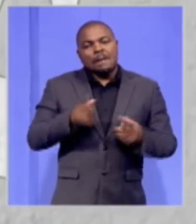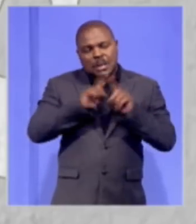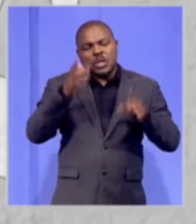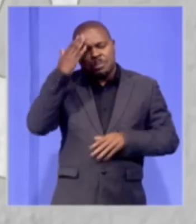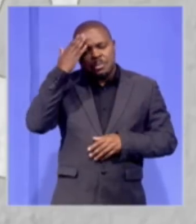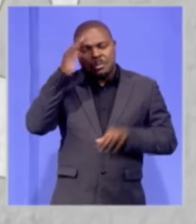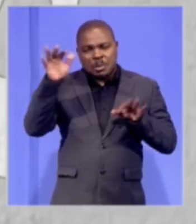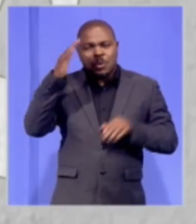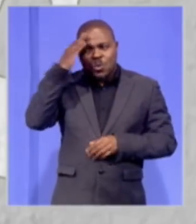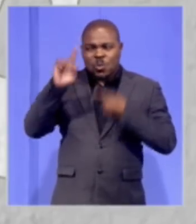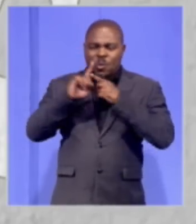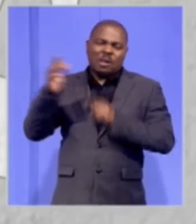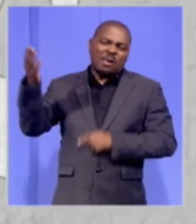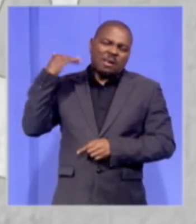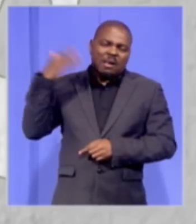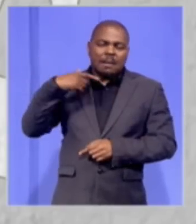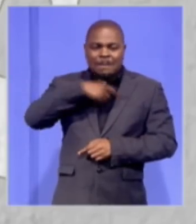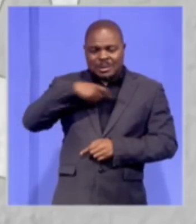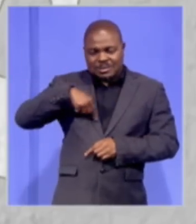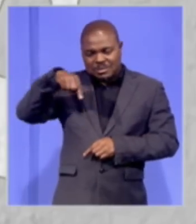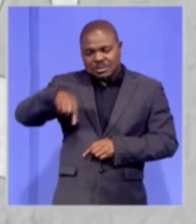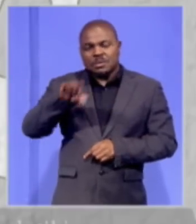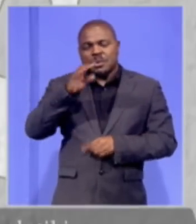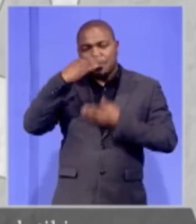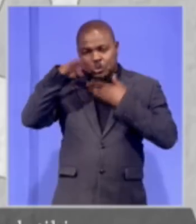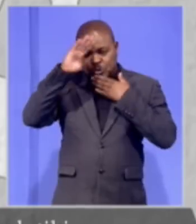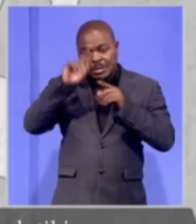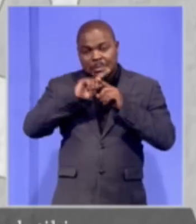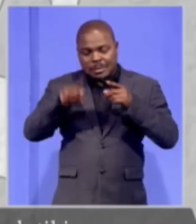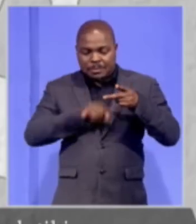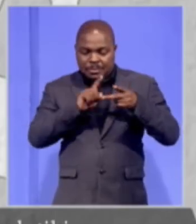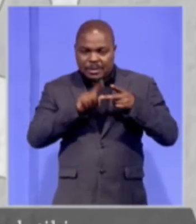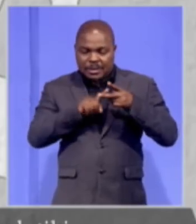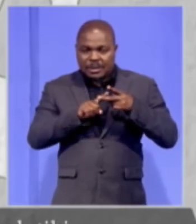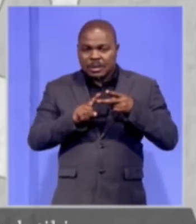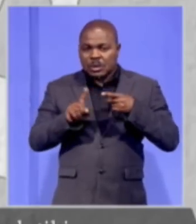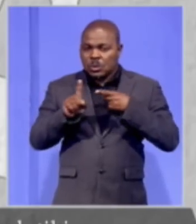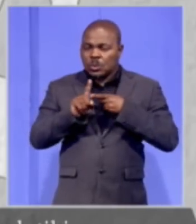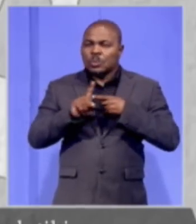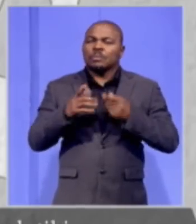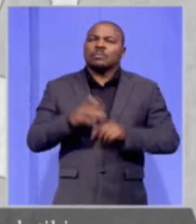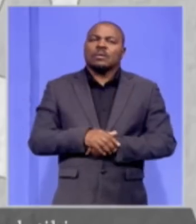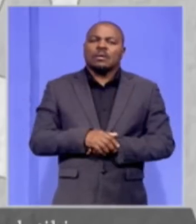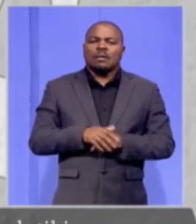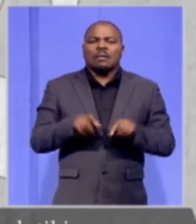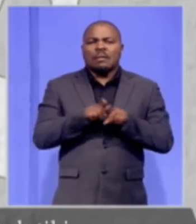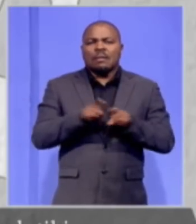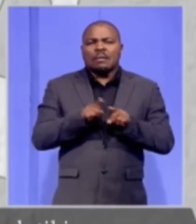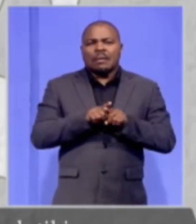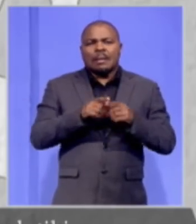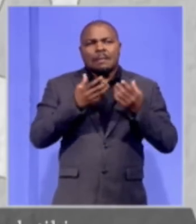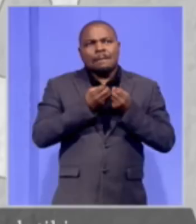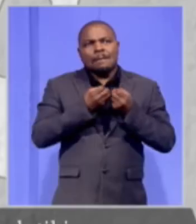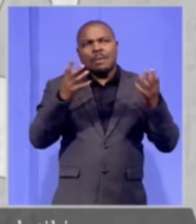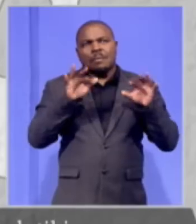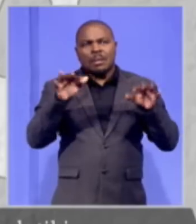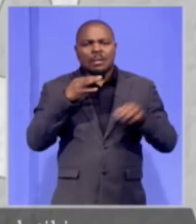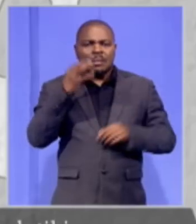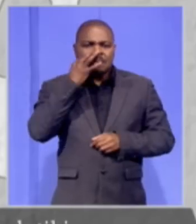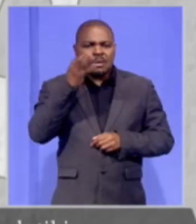president wa mehleng ya Botswana le hore tsabo e nngwe ke hore ho bonala a fuwa ho na le thasello e kgolo ho